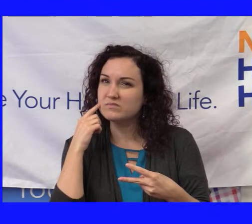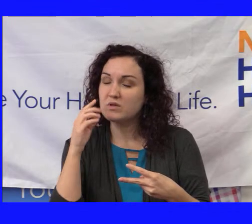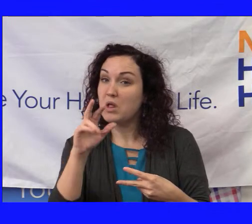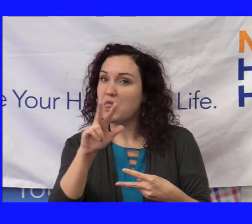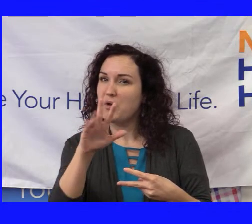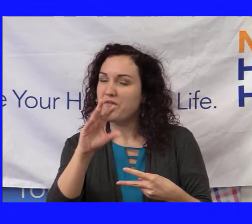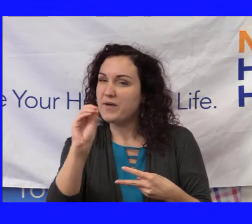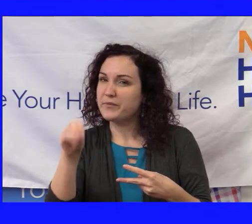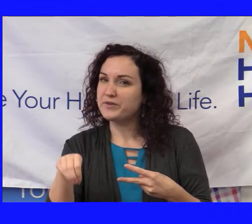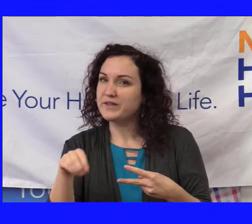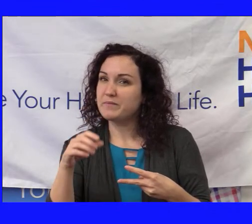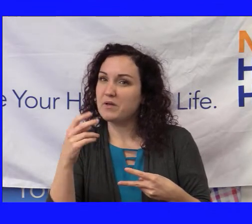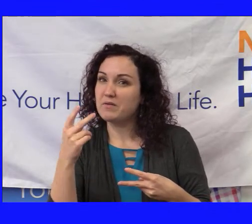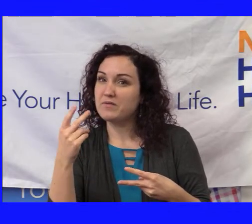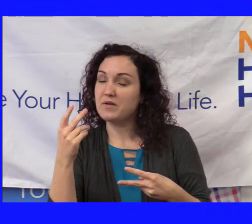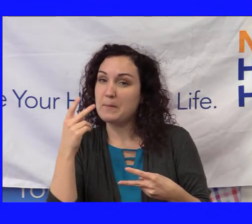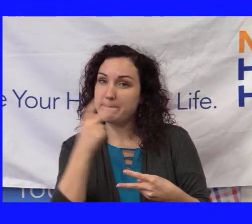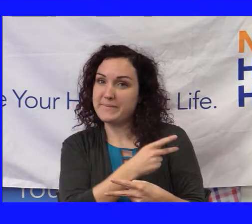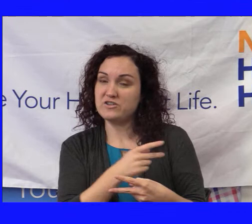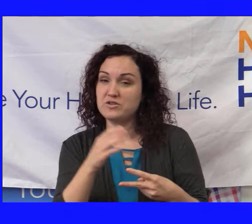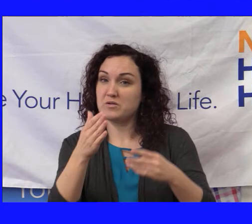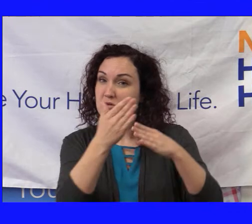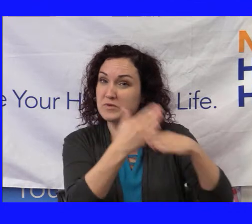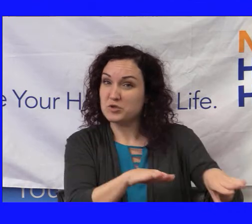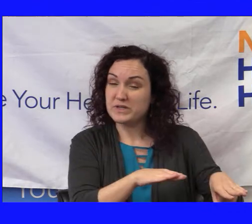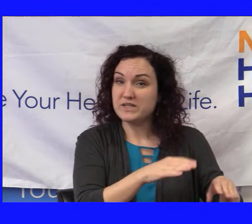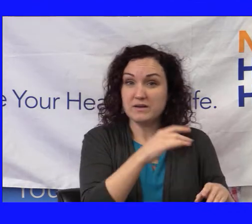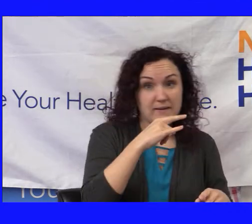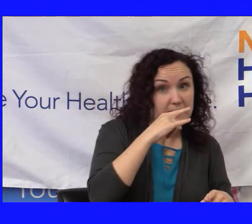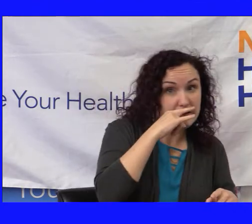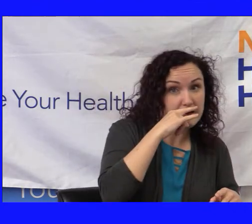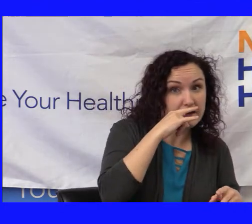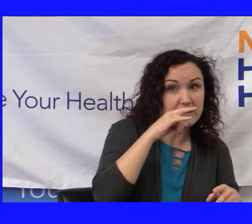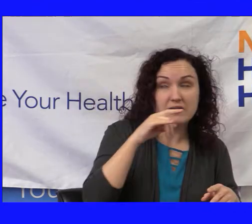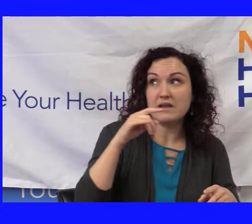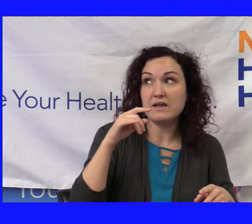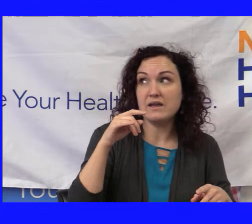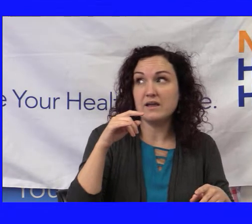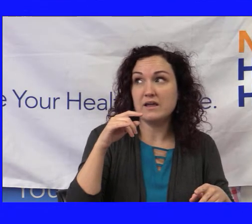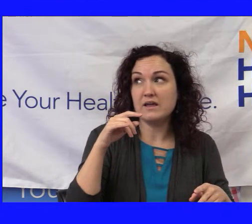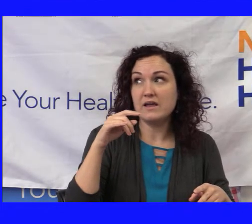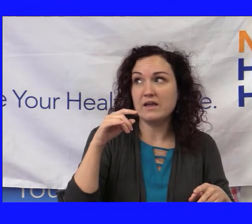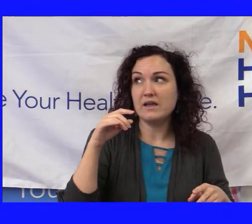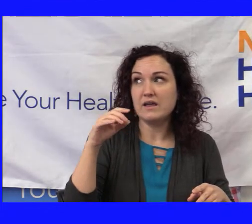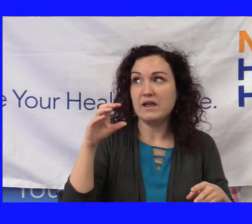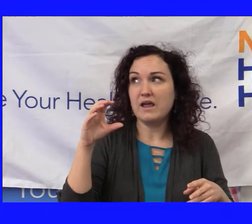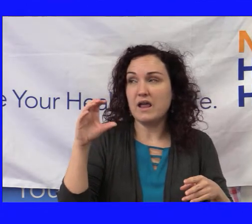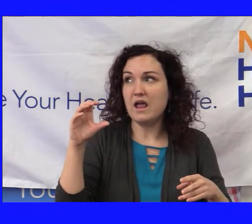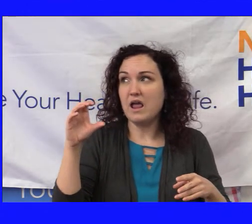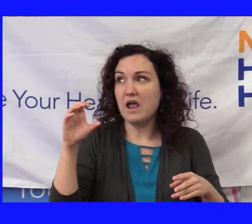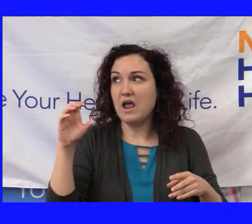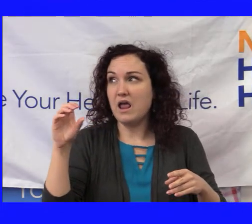35% of the visits are split between pediatric and OMS. And I'm wondering,